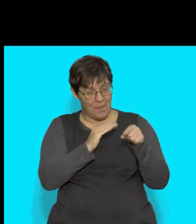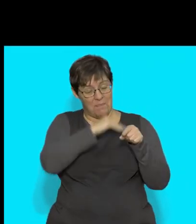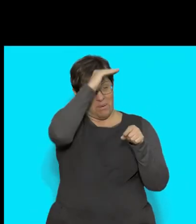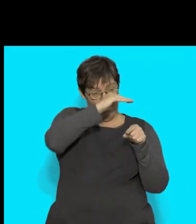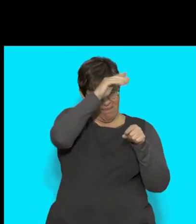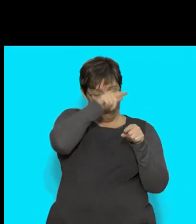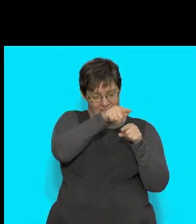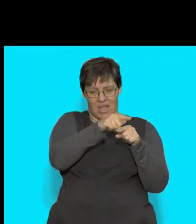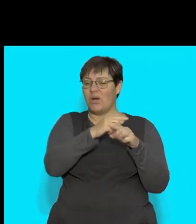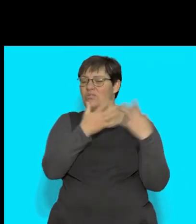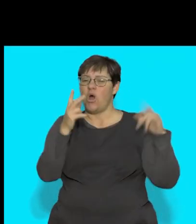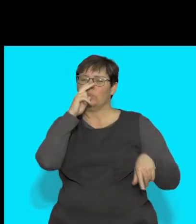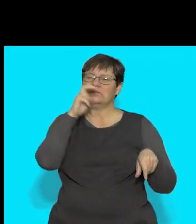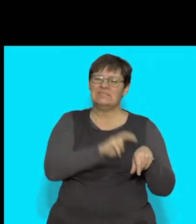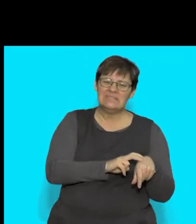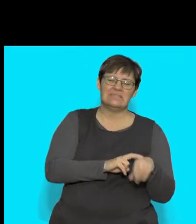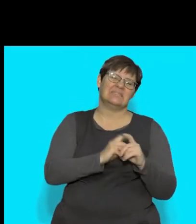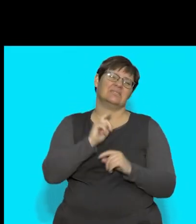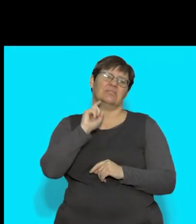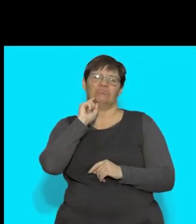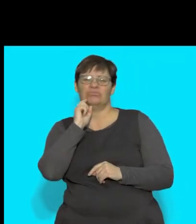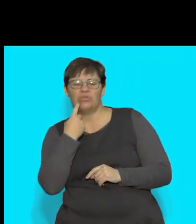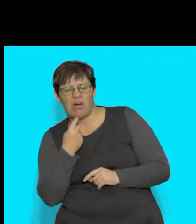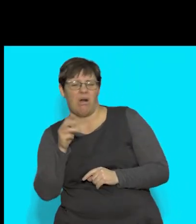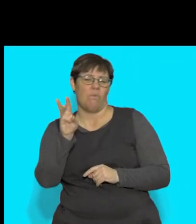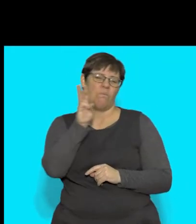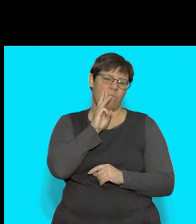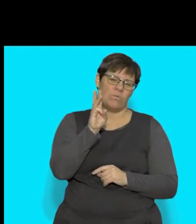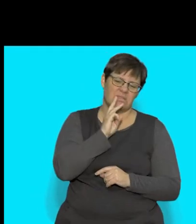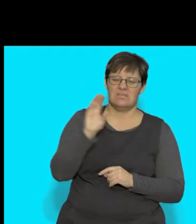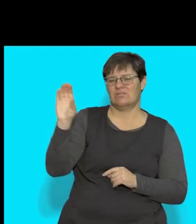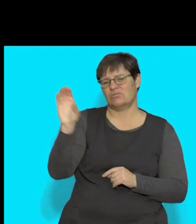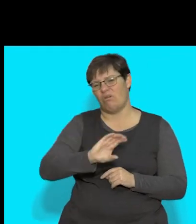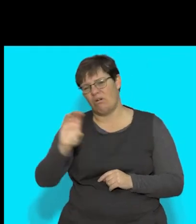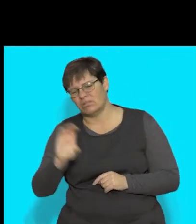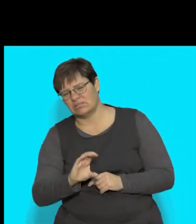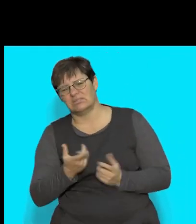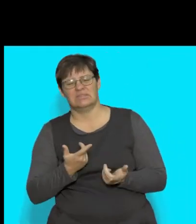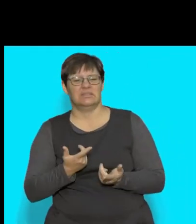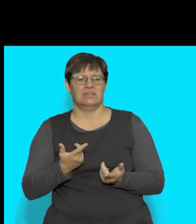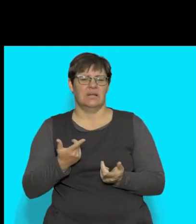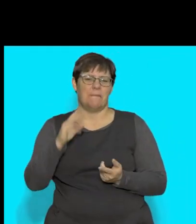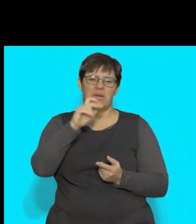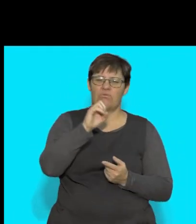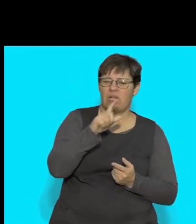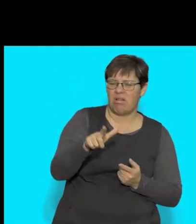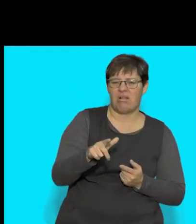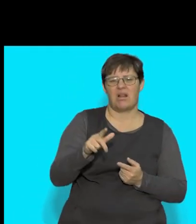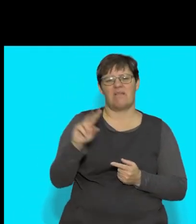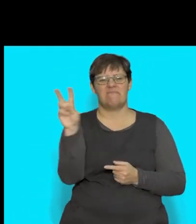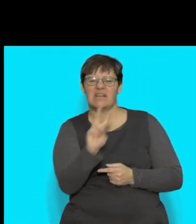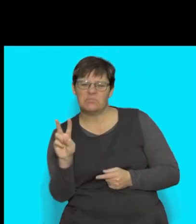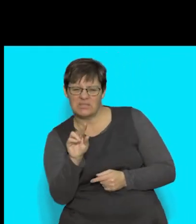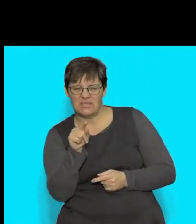still need, glucose, as I said to you, water, maybe some sodium, right, or